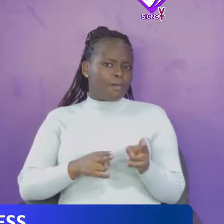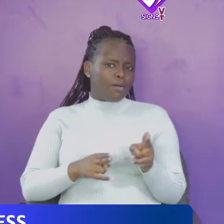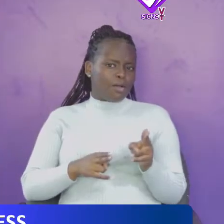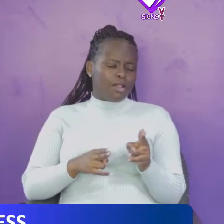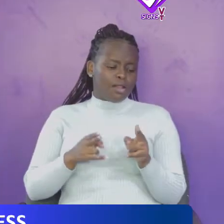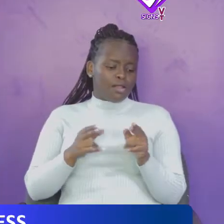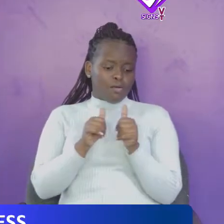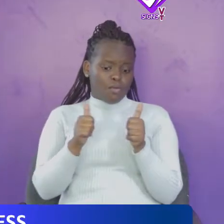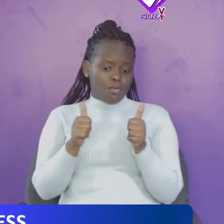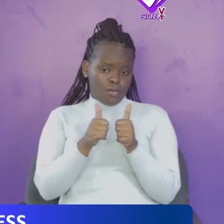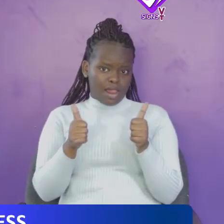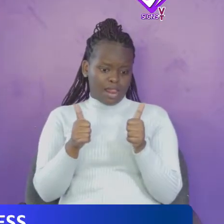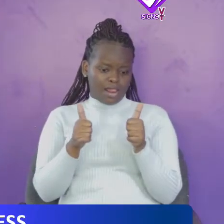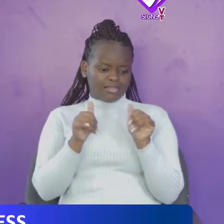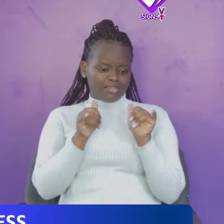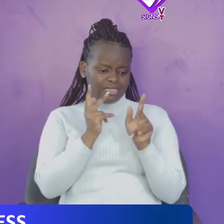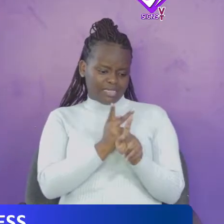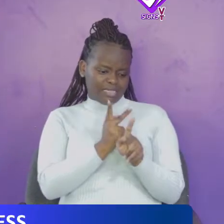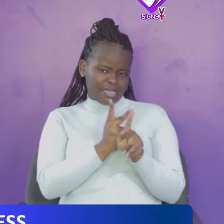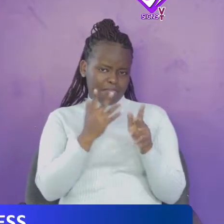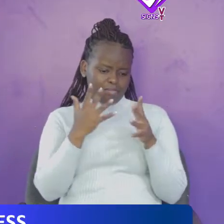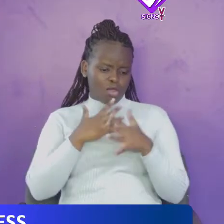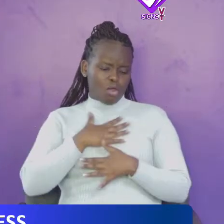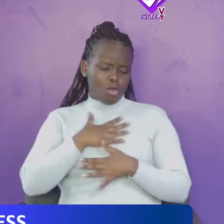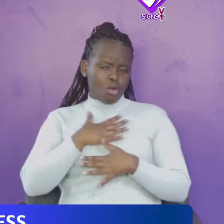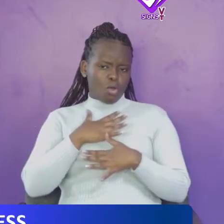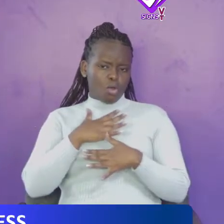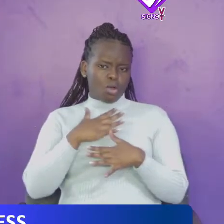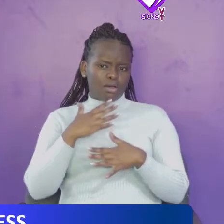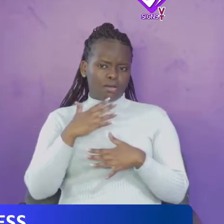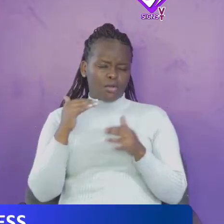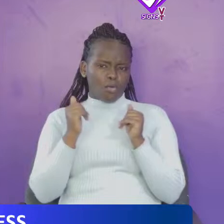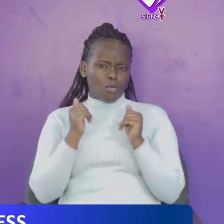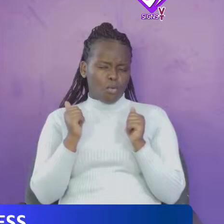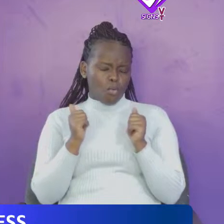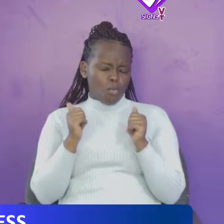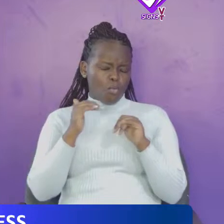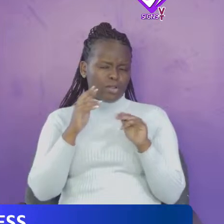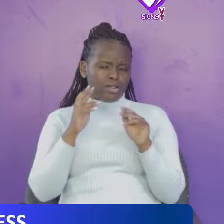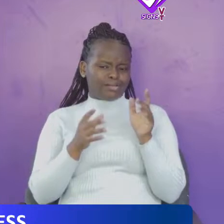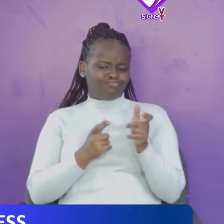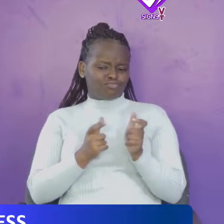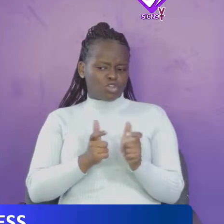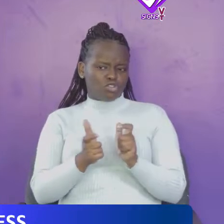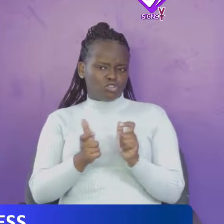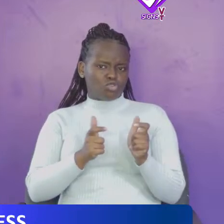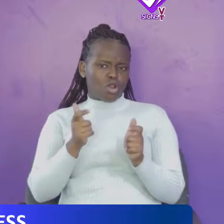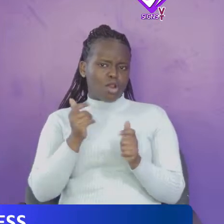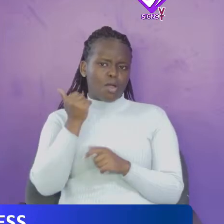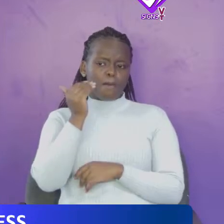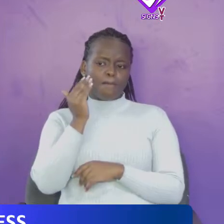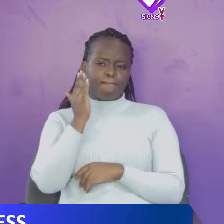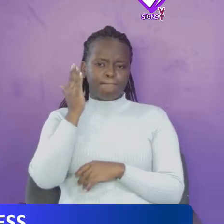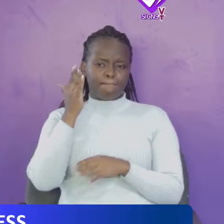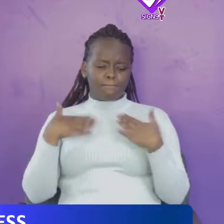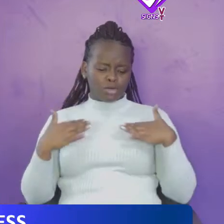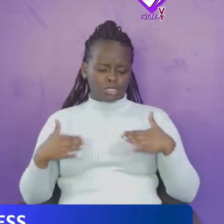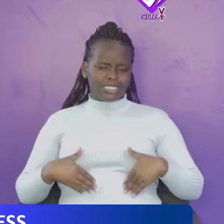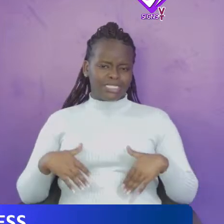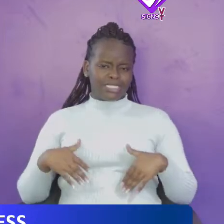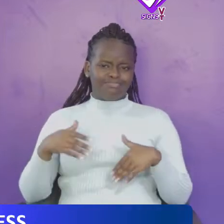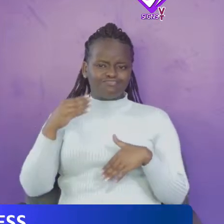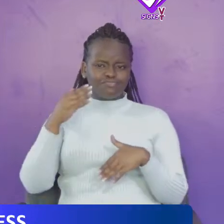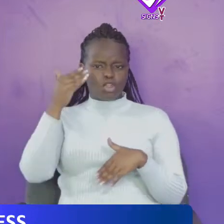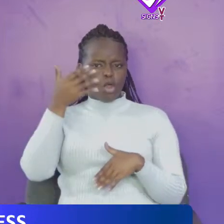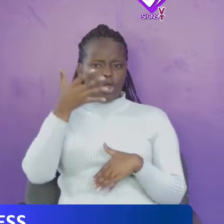properly maintain and cool the body temperature, right? Yeah. A human body has over 4 to 5 million